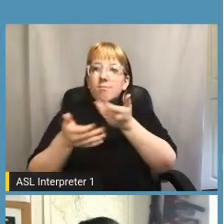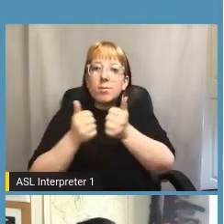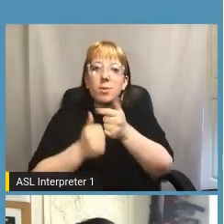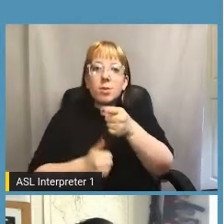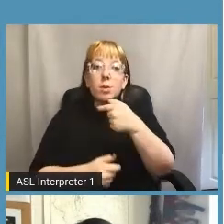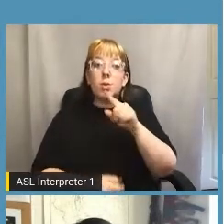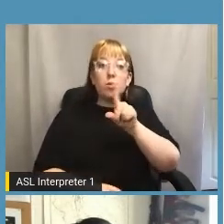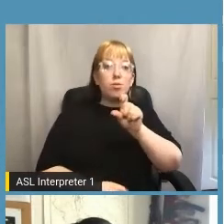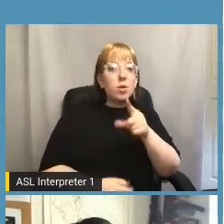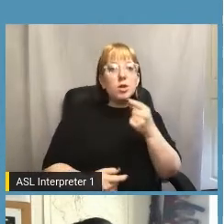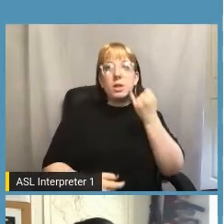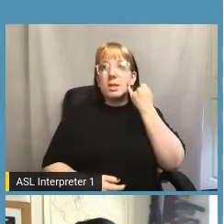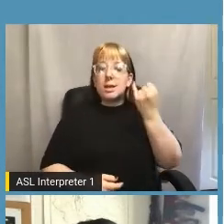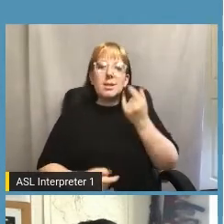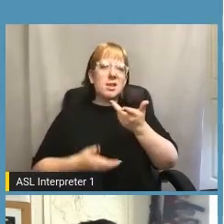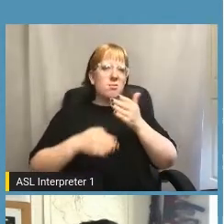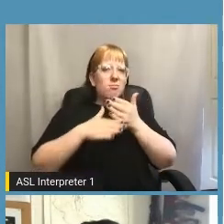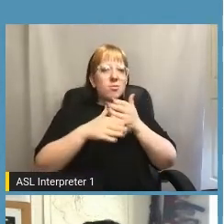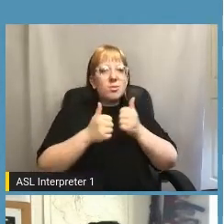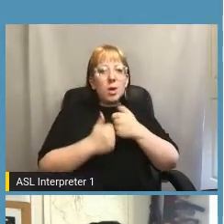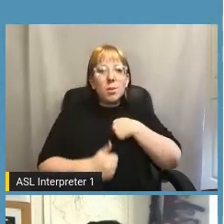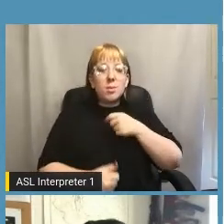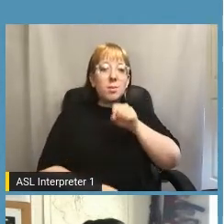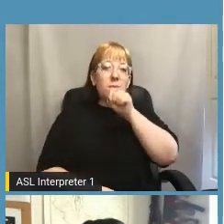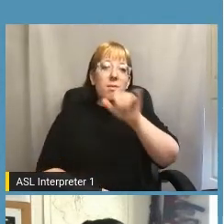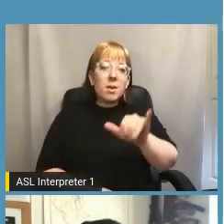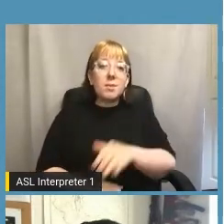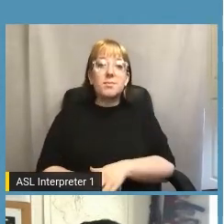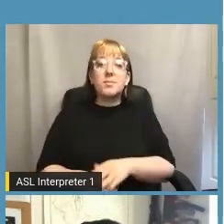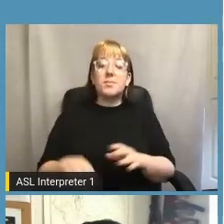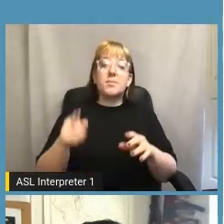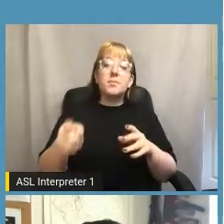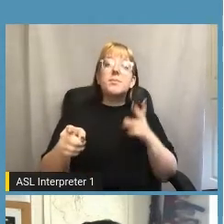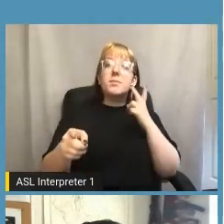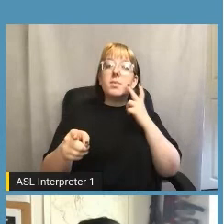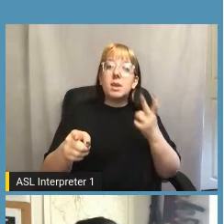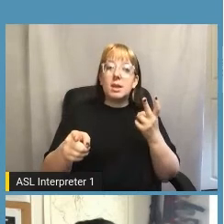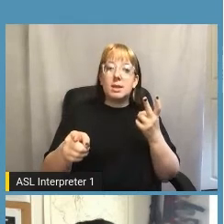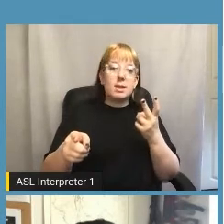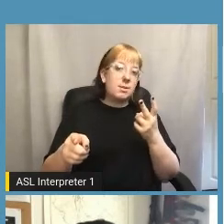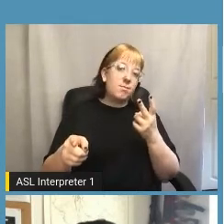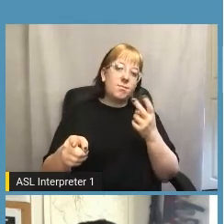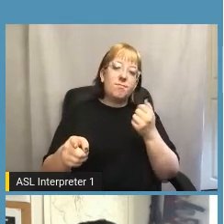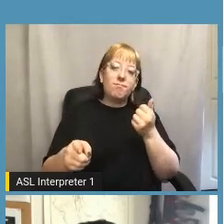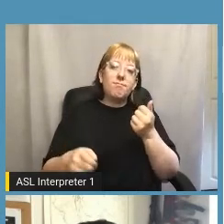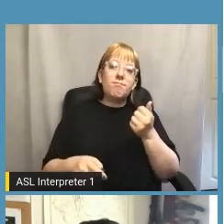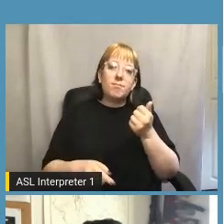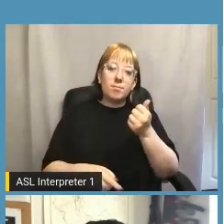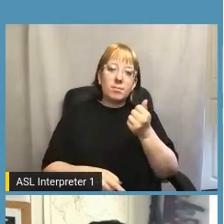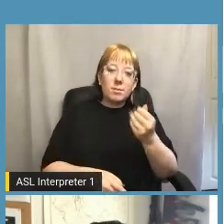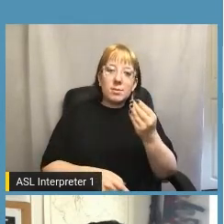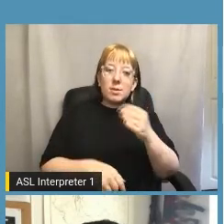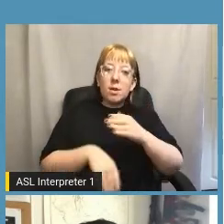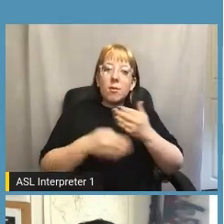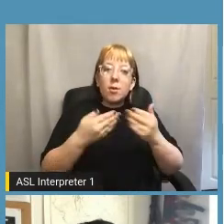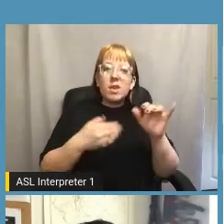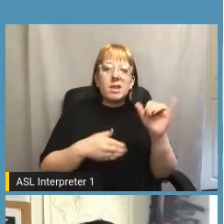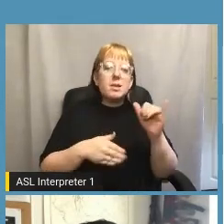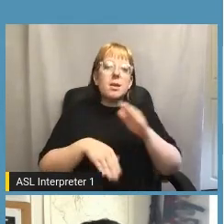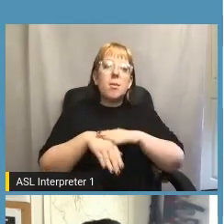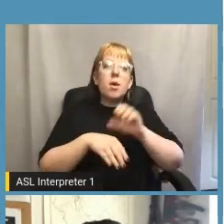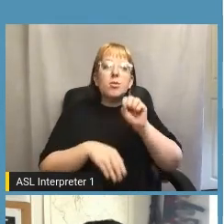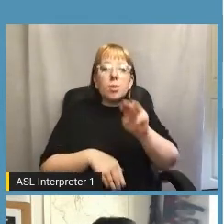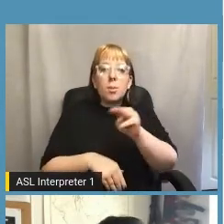Next slide, please. You're going to see some things that you'll see on social media. Lemon Warrior Arts is on